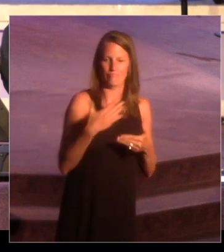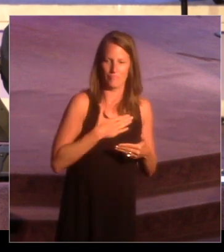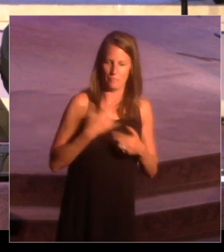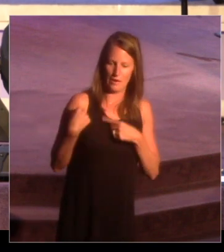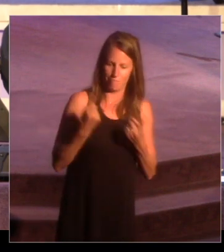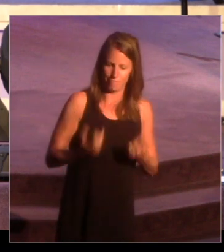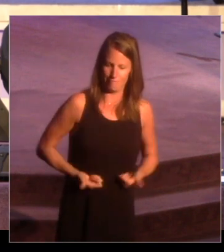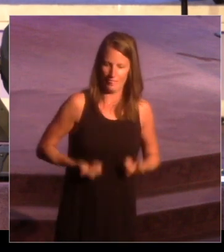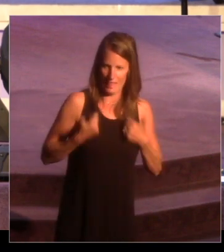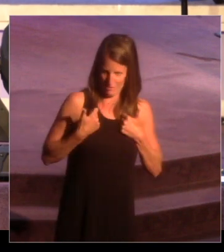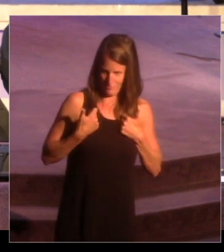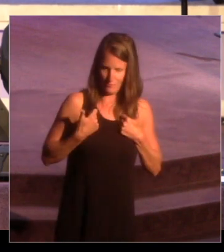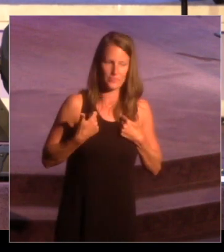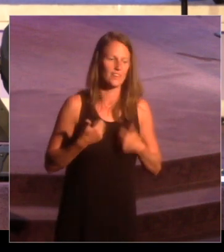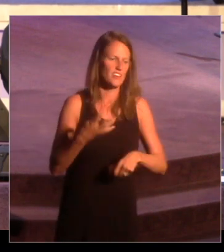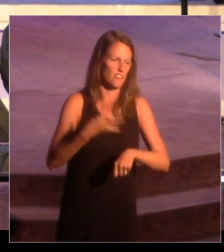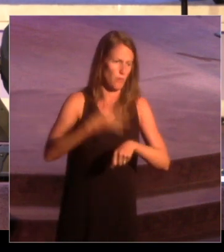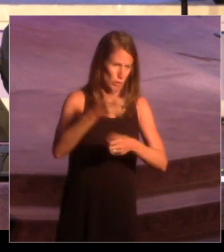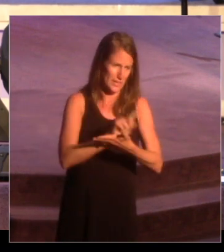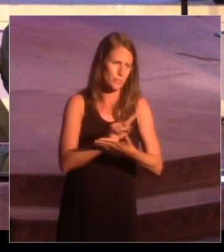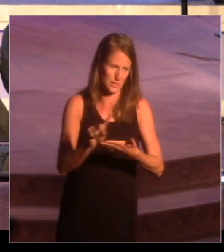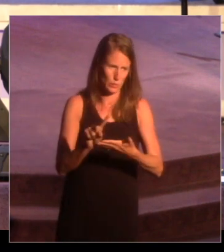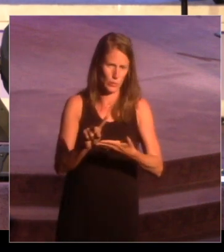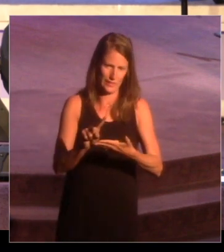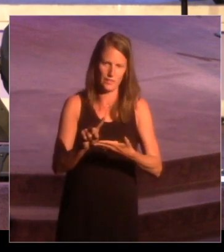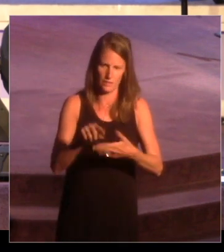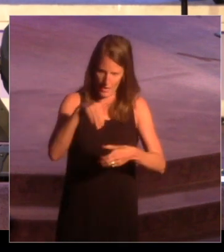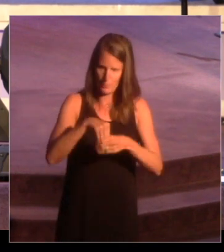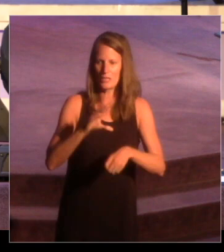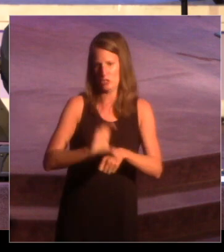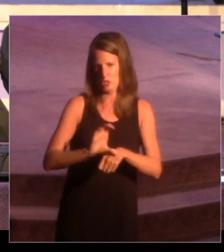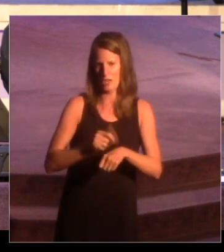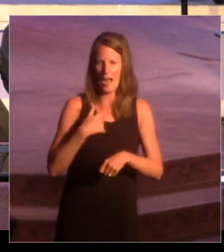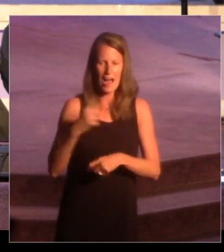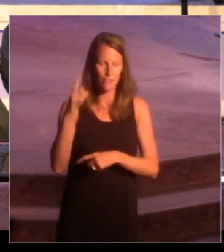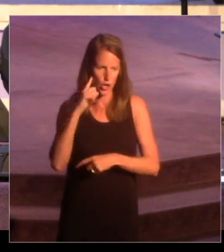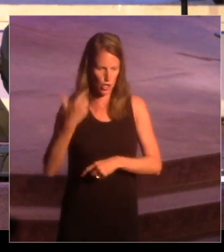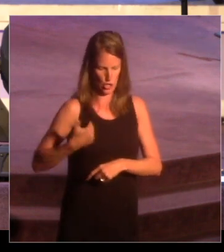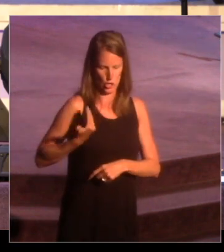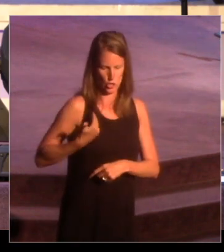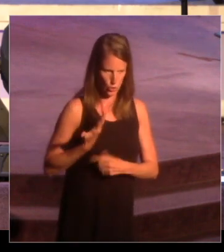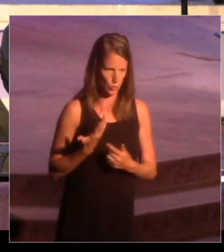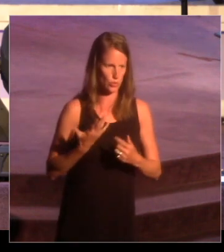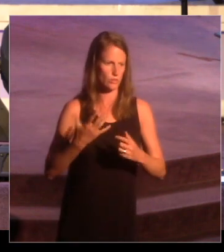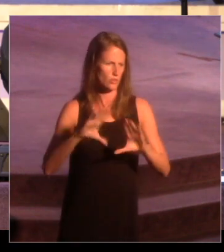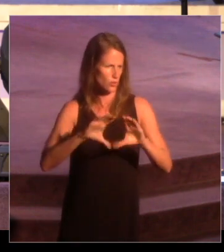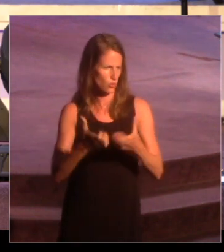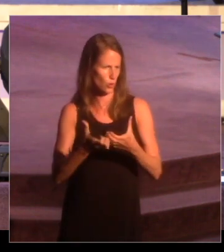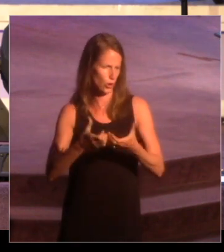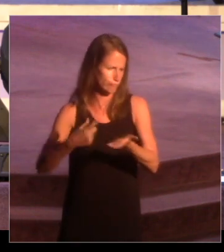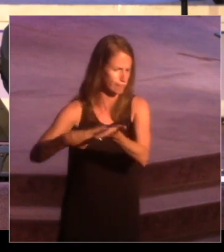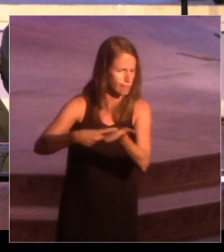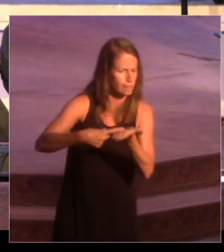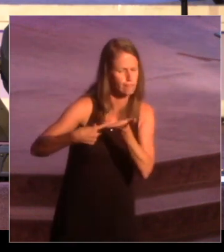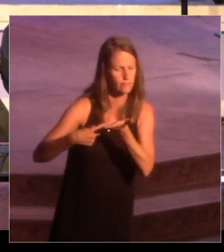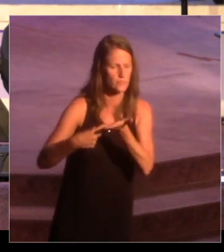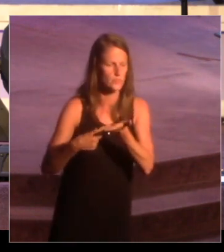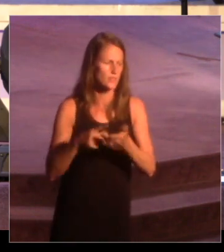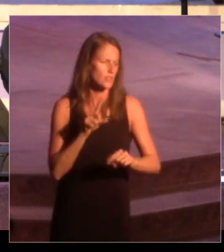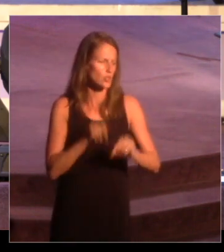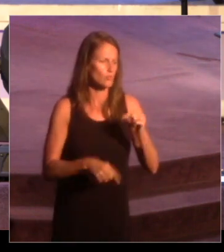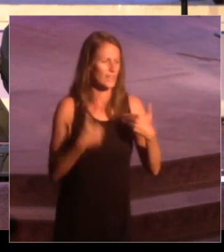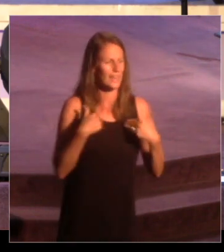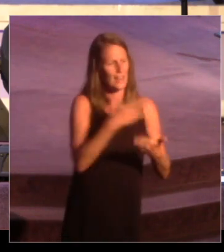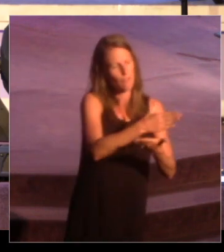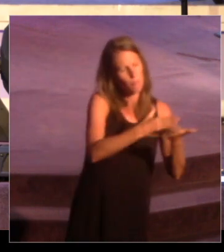And I would always hear these youth group talks about Christianity. It's not just something over there on the side. You can't just have a piece of